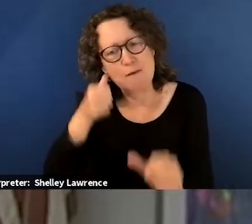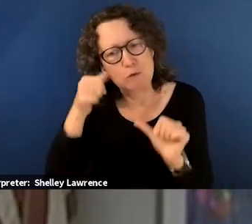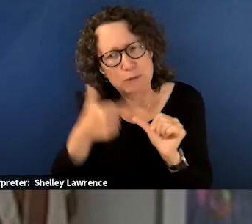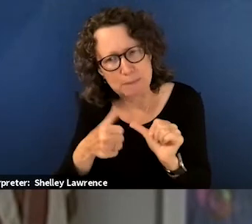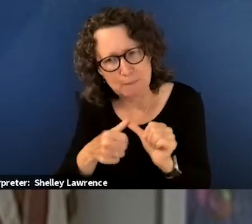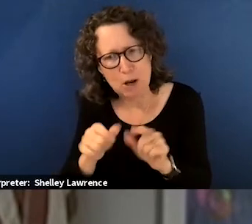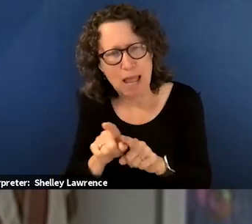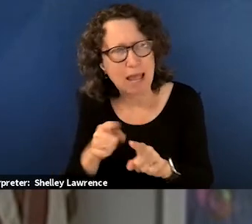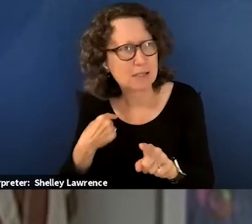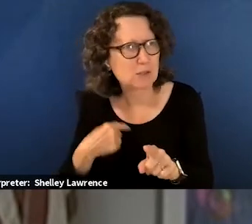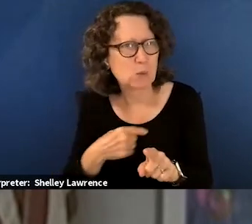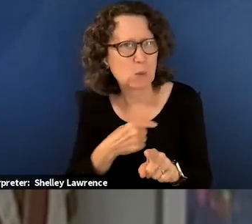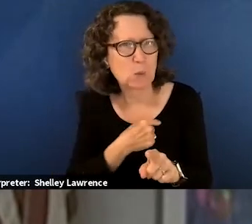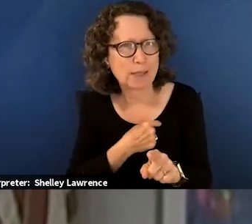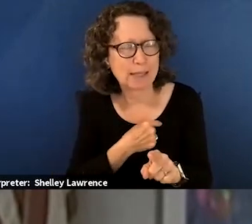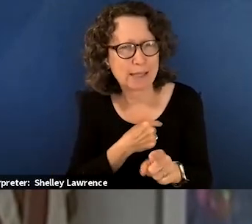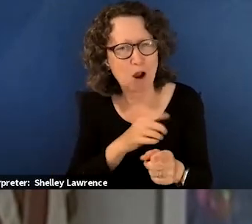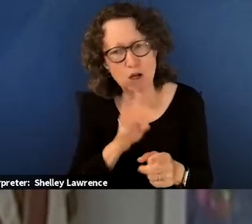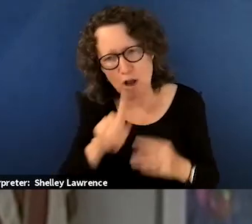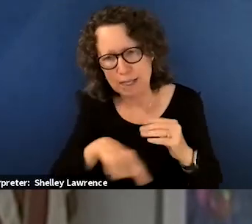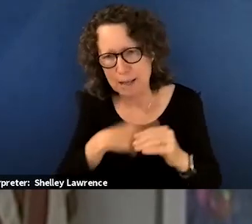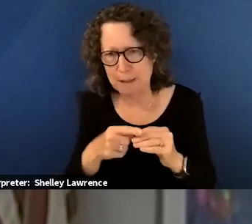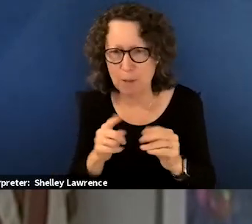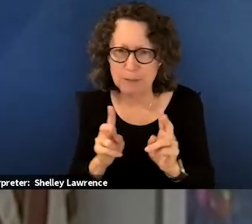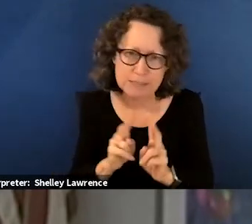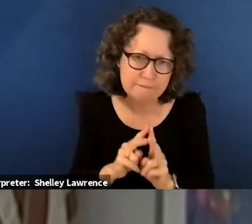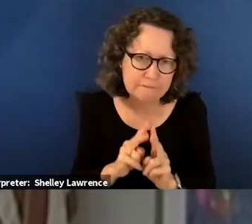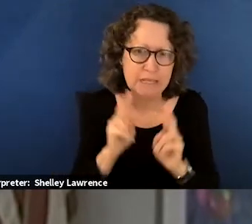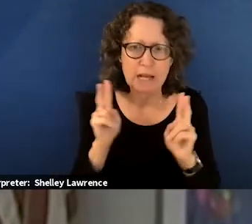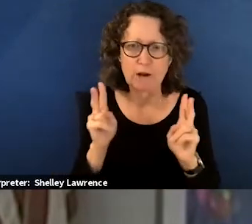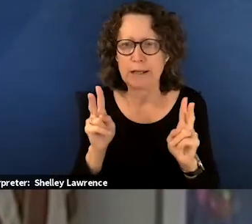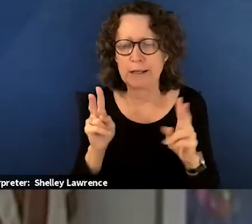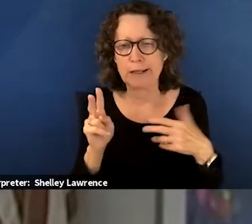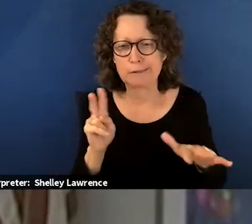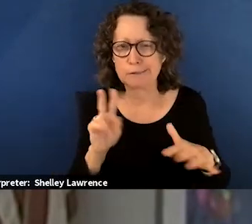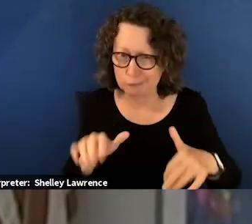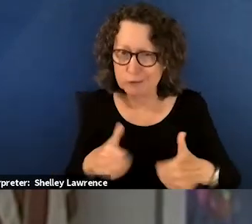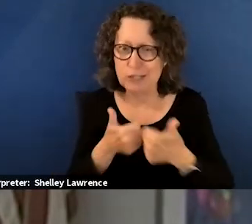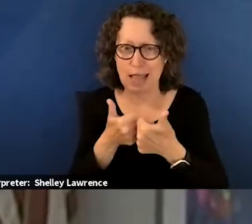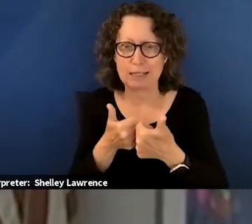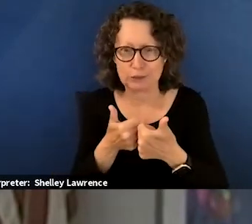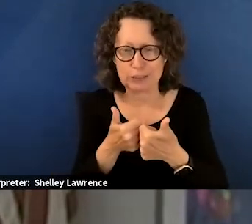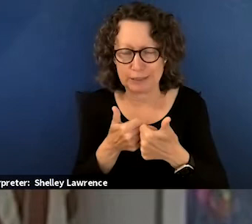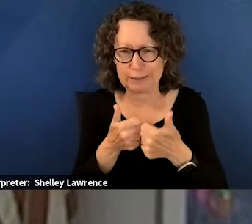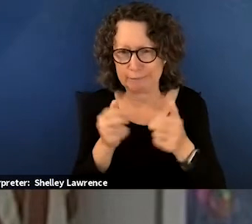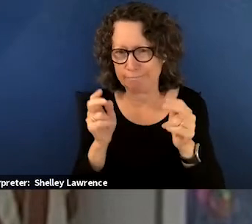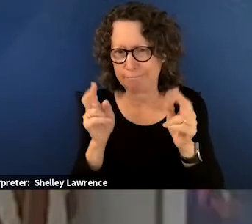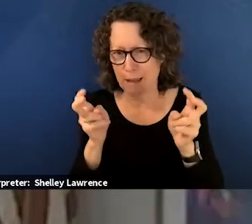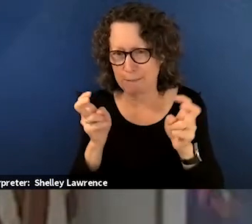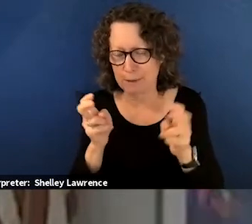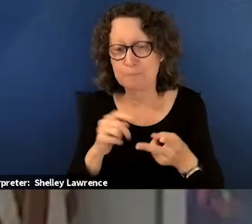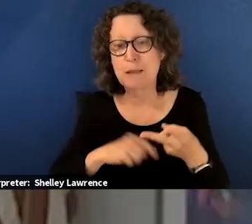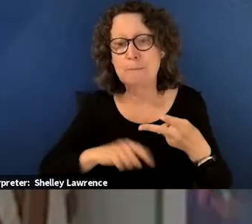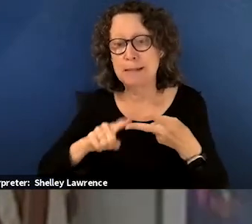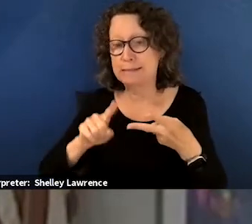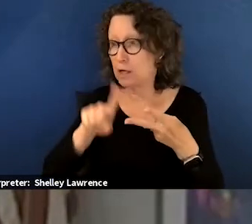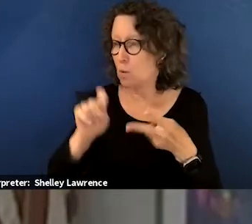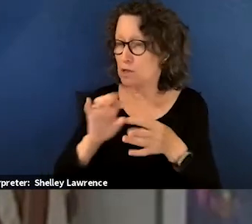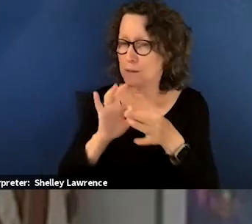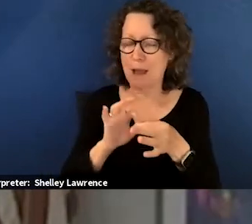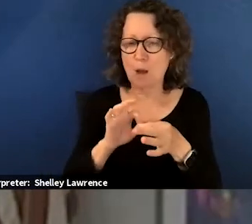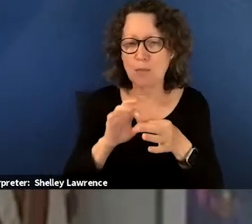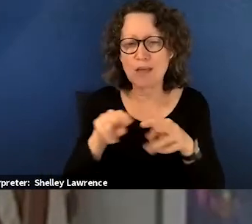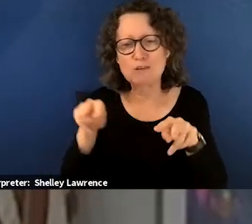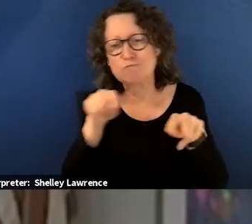we're talking about this very challenging topic. My second question is about the surveillance